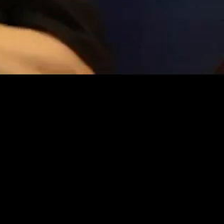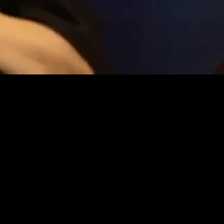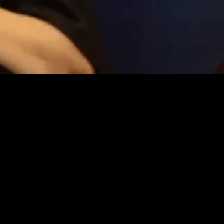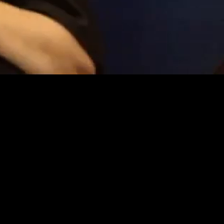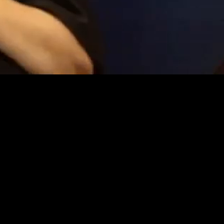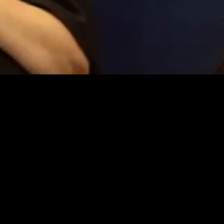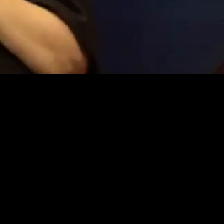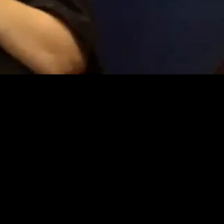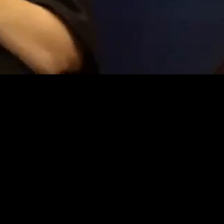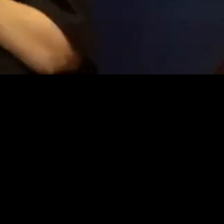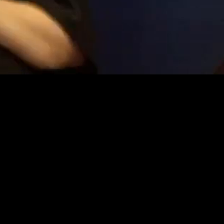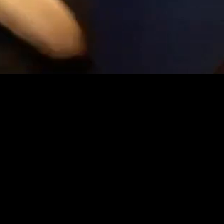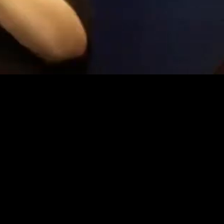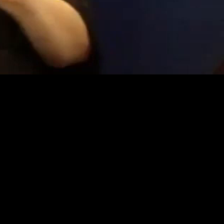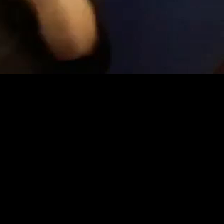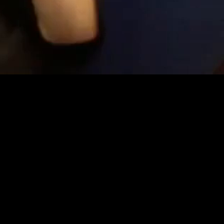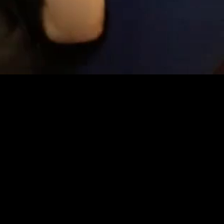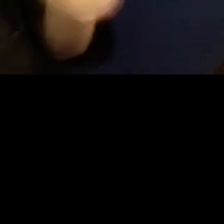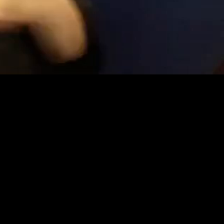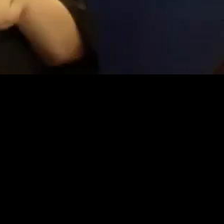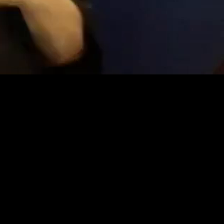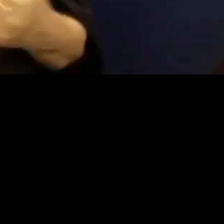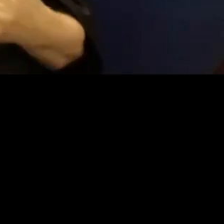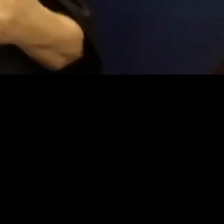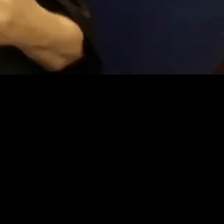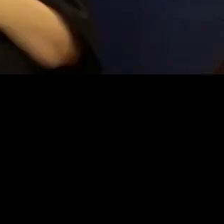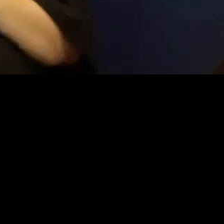just gonna share my screen, I hope.